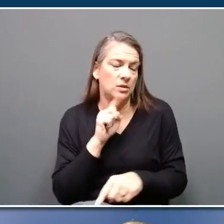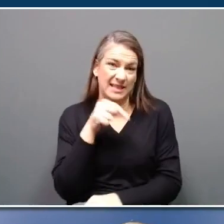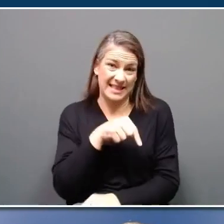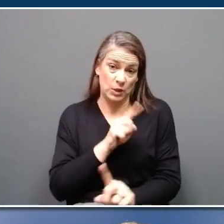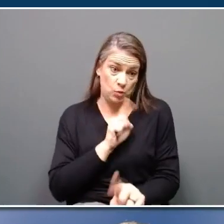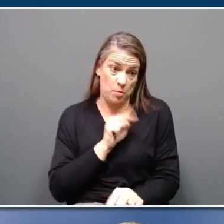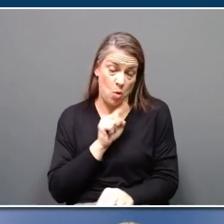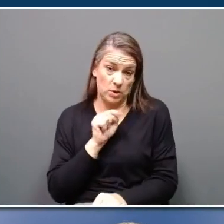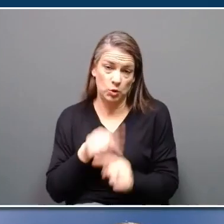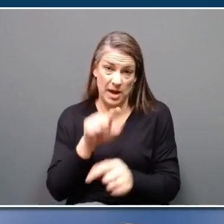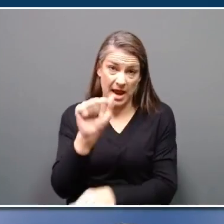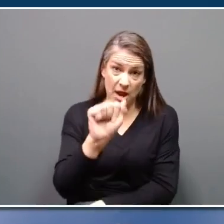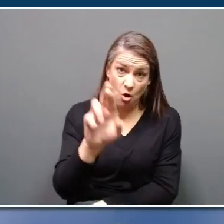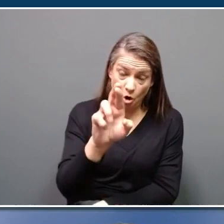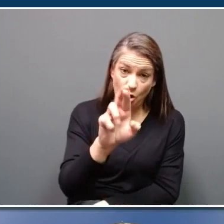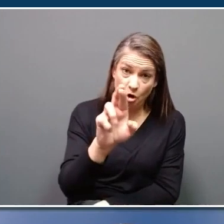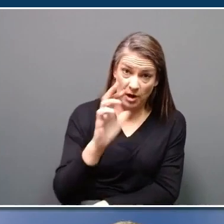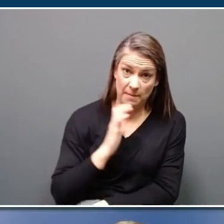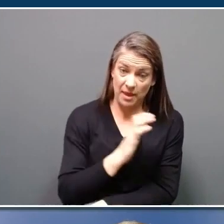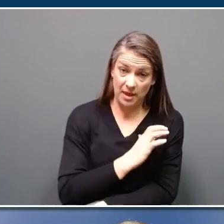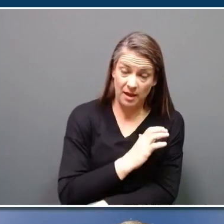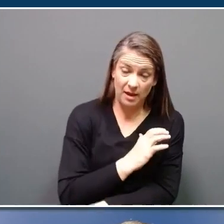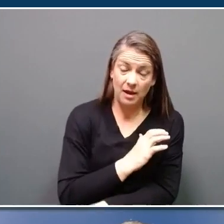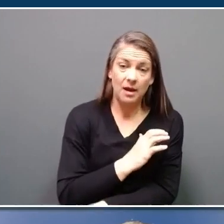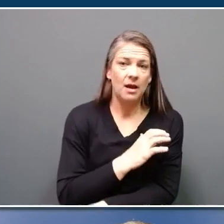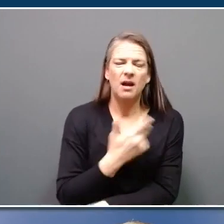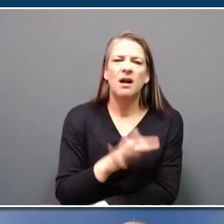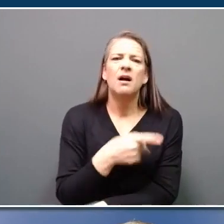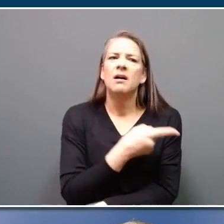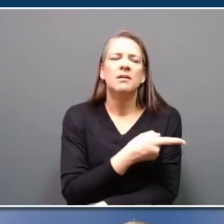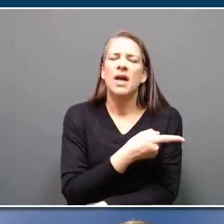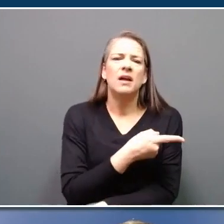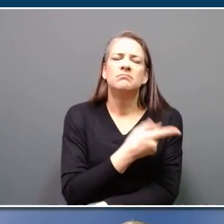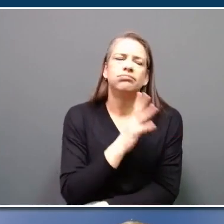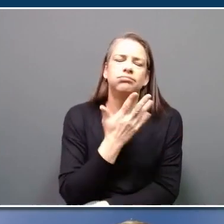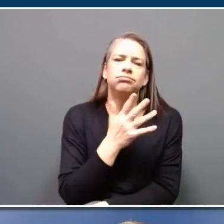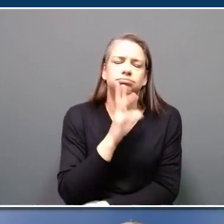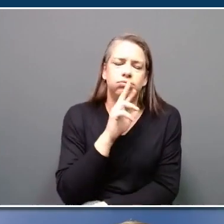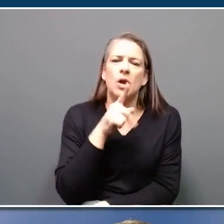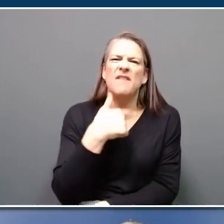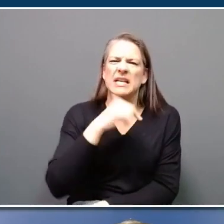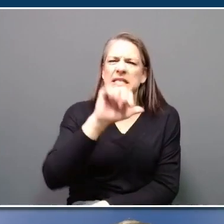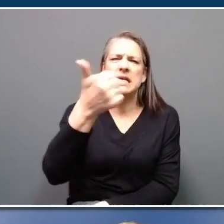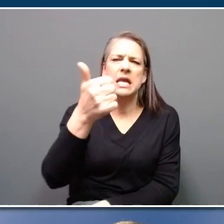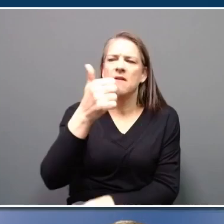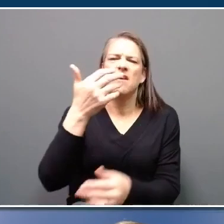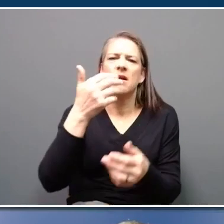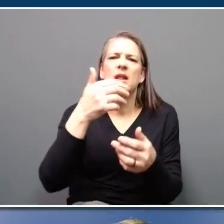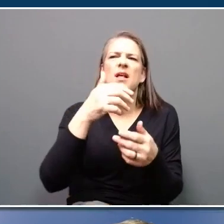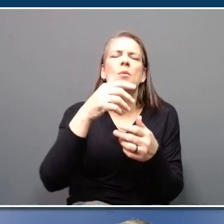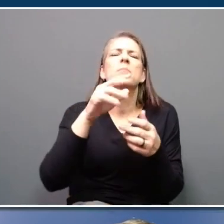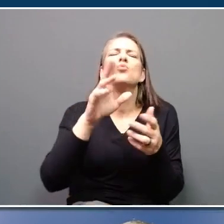the A&R committee are unprecedented. I mean, you're talking about tens of thousands of pages probably